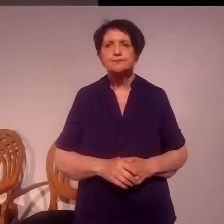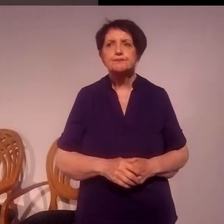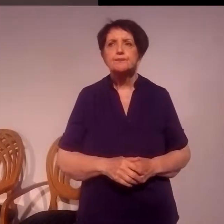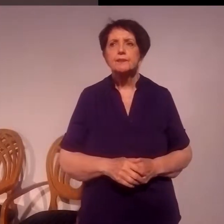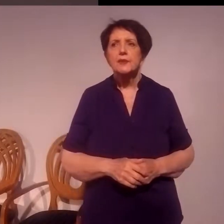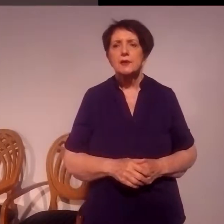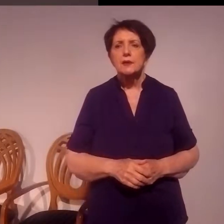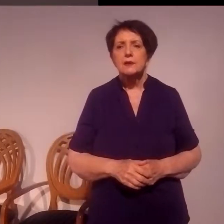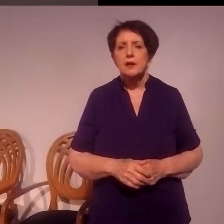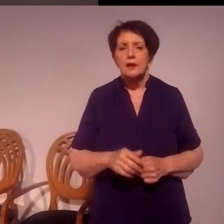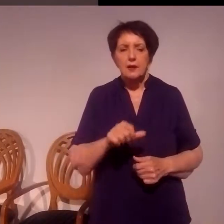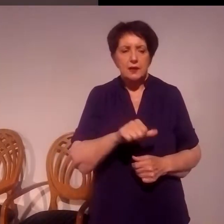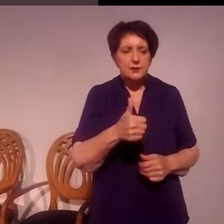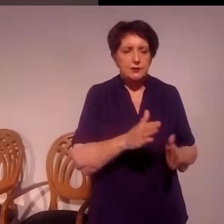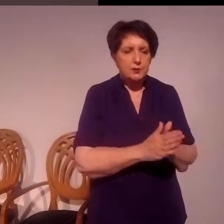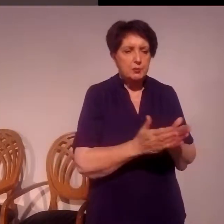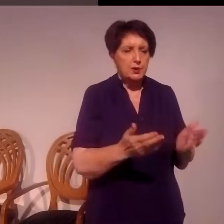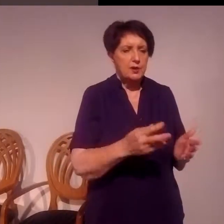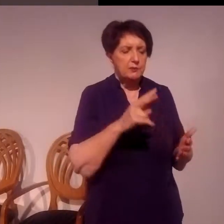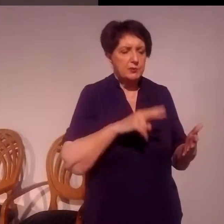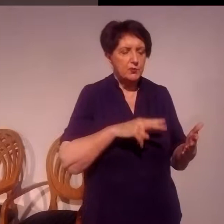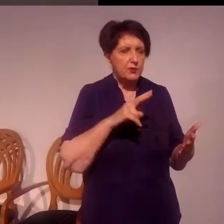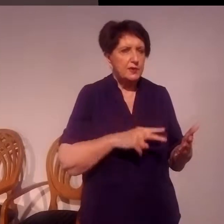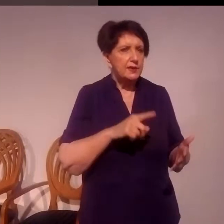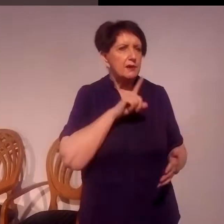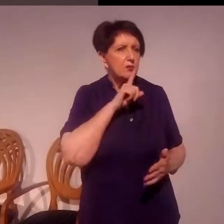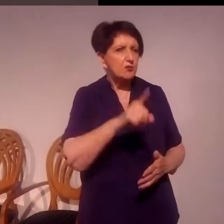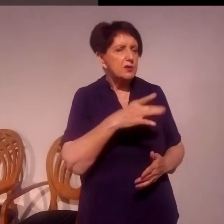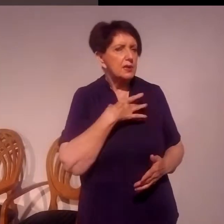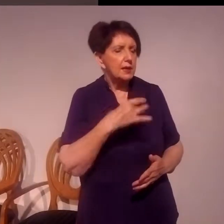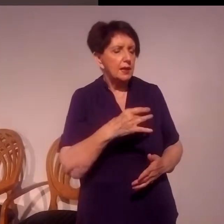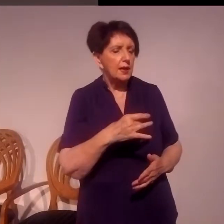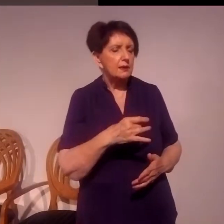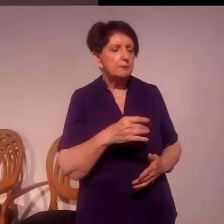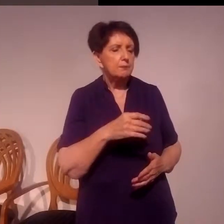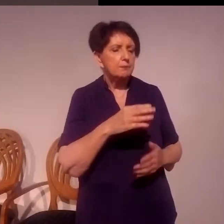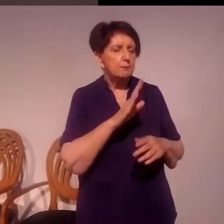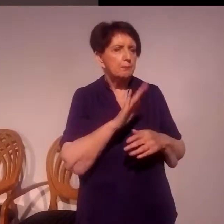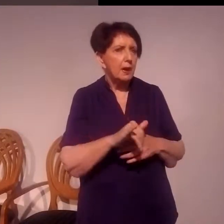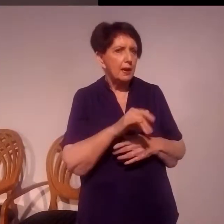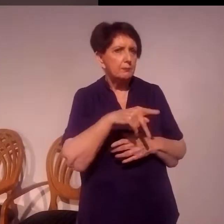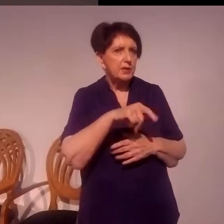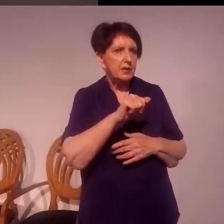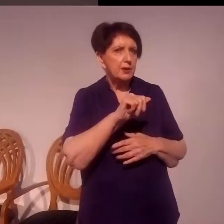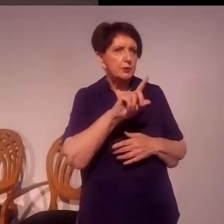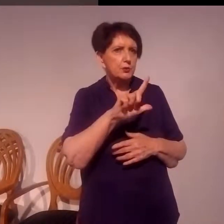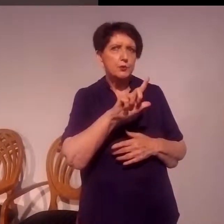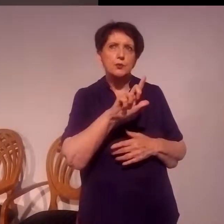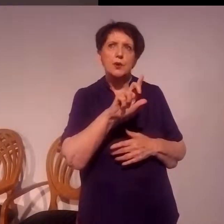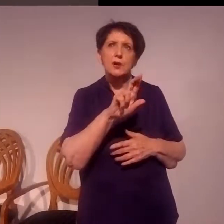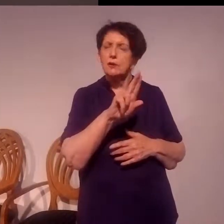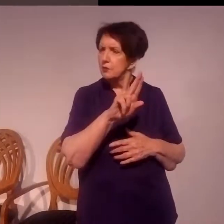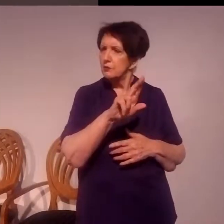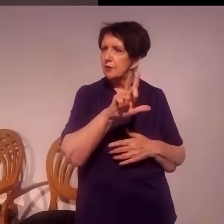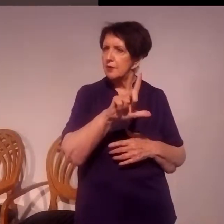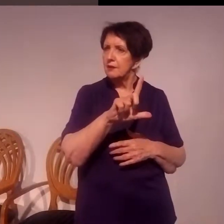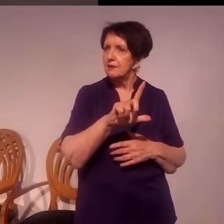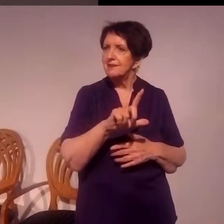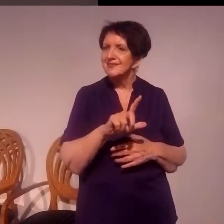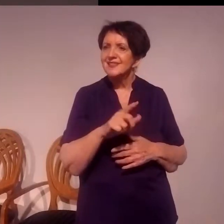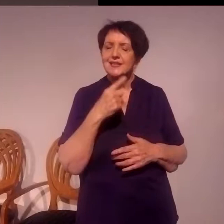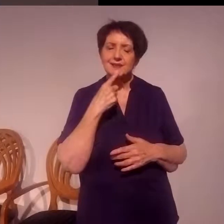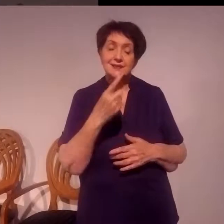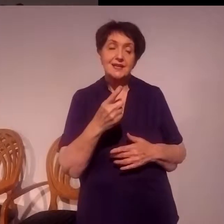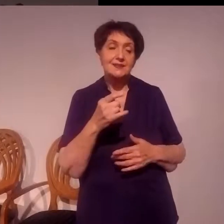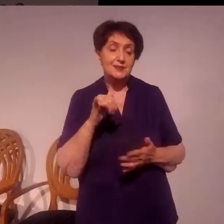Another book that I've been reading along with this that I really like, by Paul Loeb, it's called The Impossible Will Take a Little While. That's from a